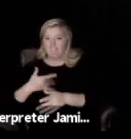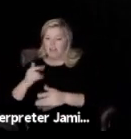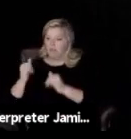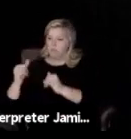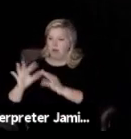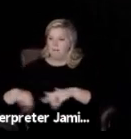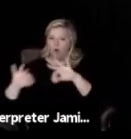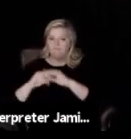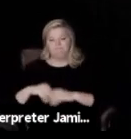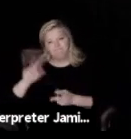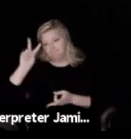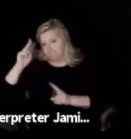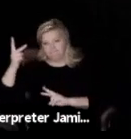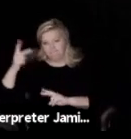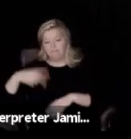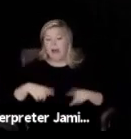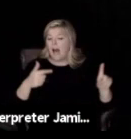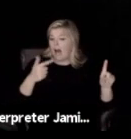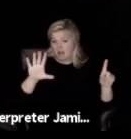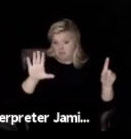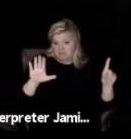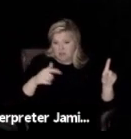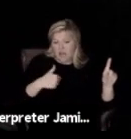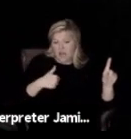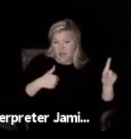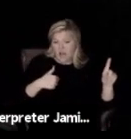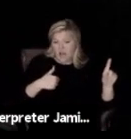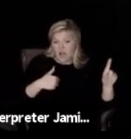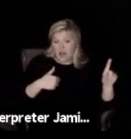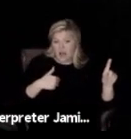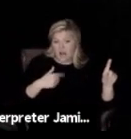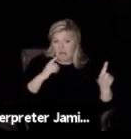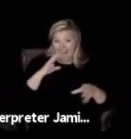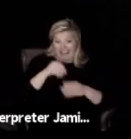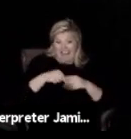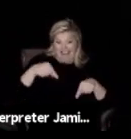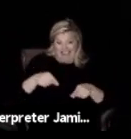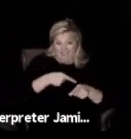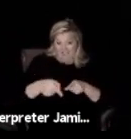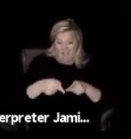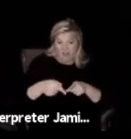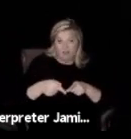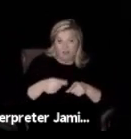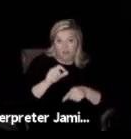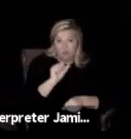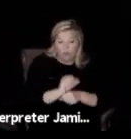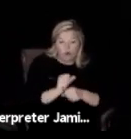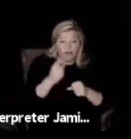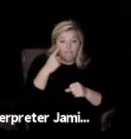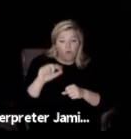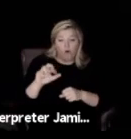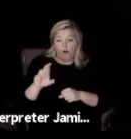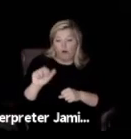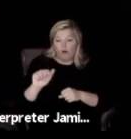sure. I've been in this business, meaning the field, right? Working for RALIANCE for about